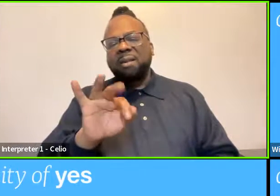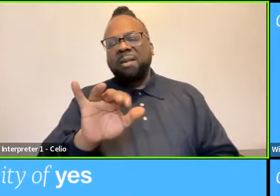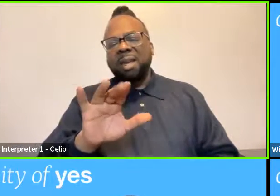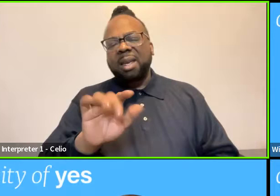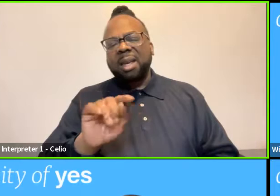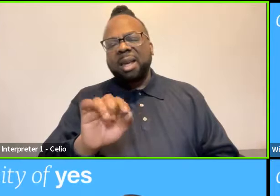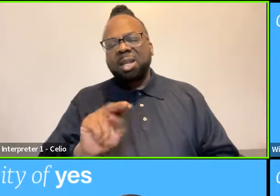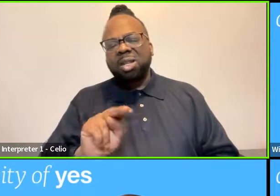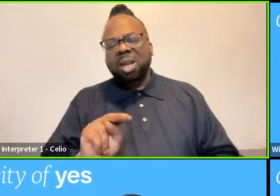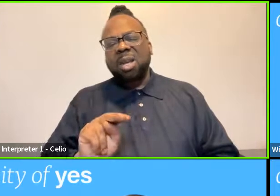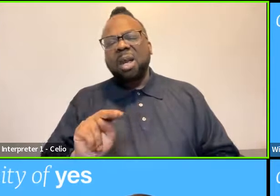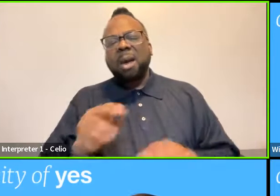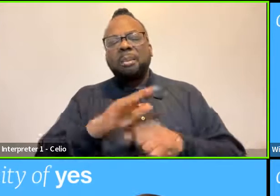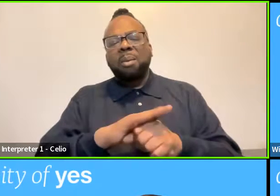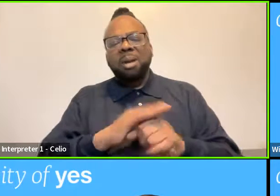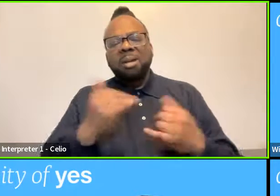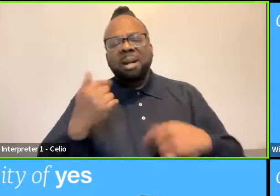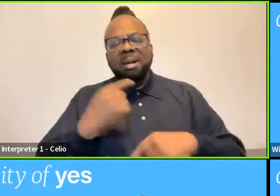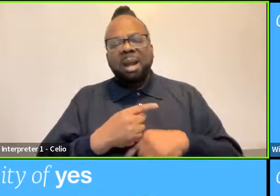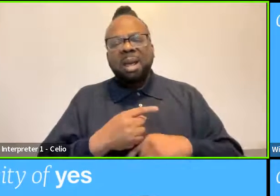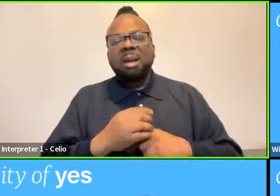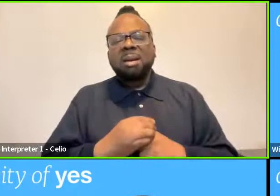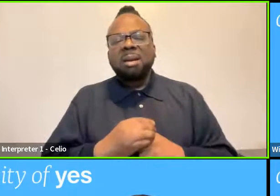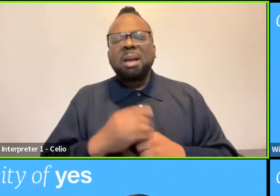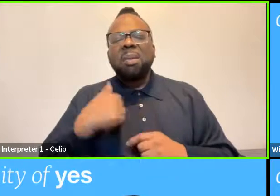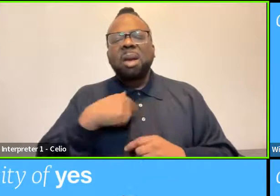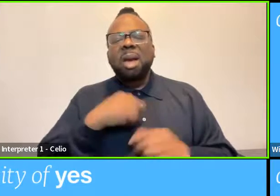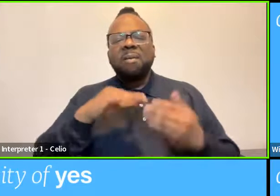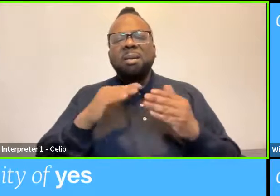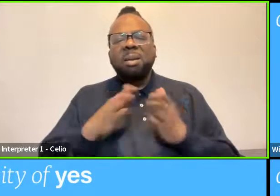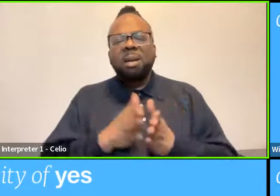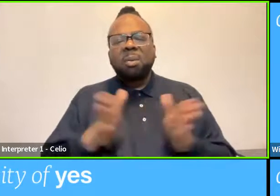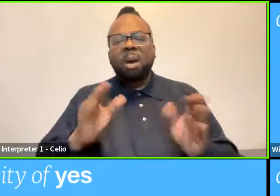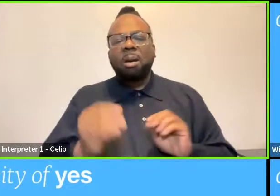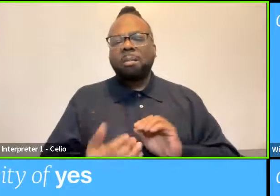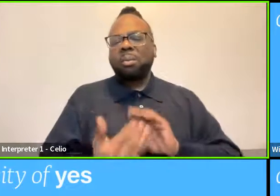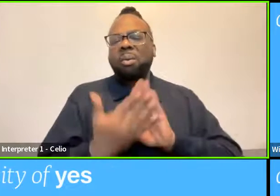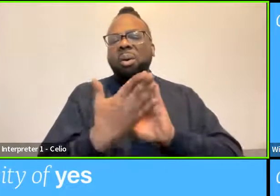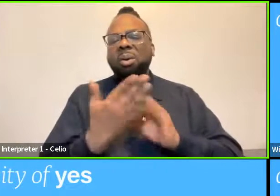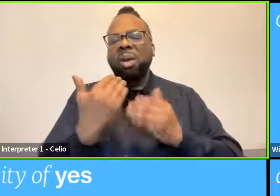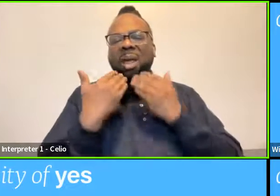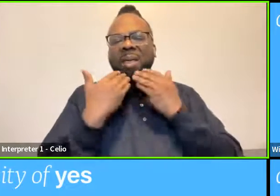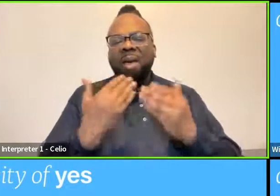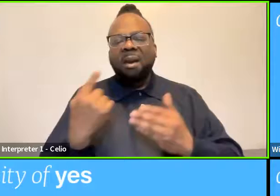taking a citywide approach. So thanks for those comments.